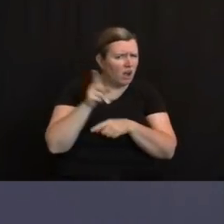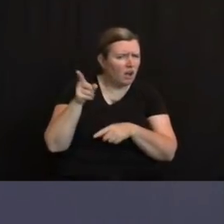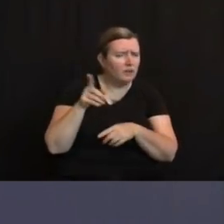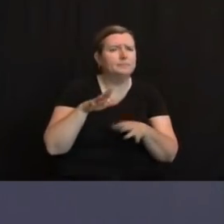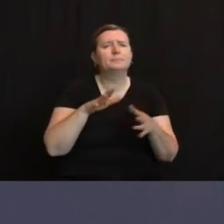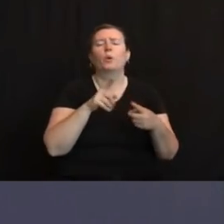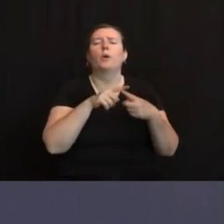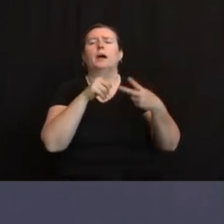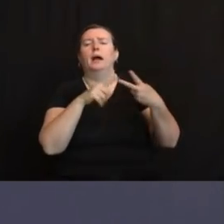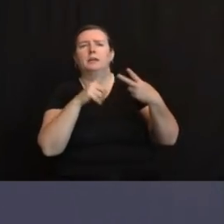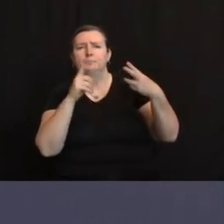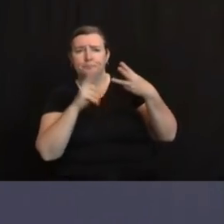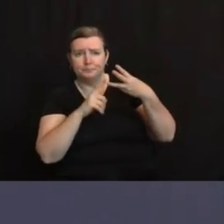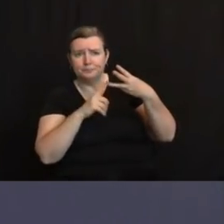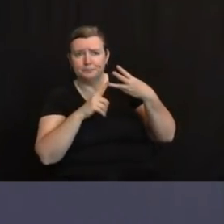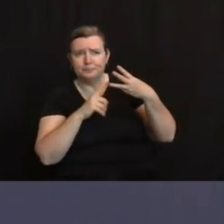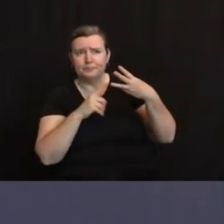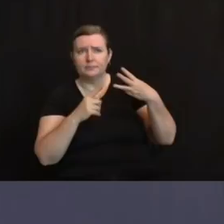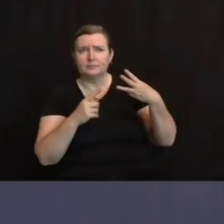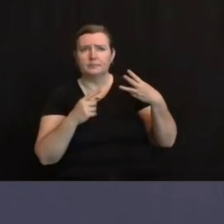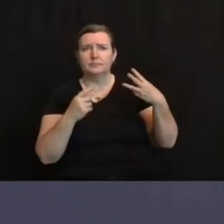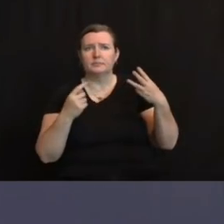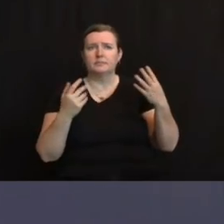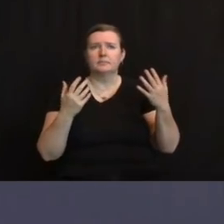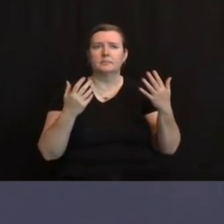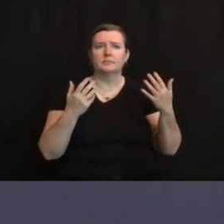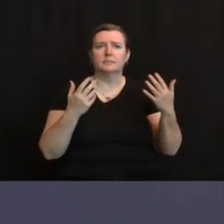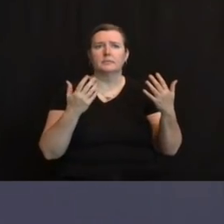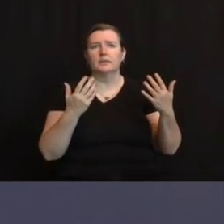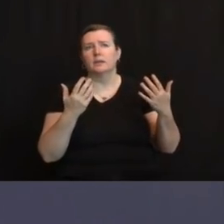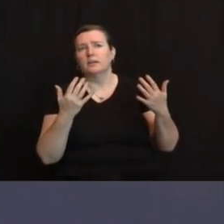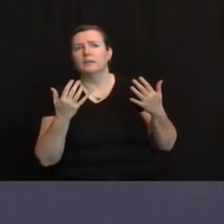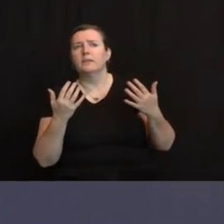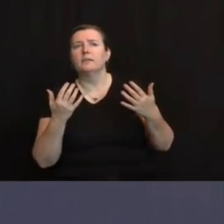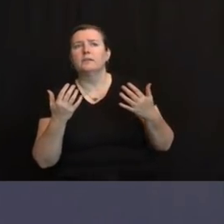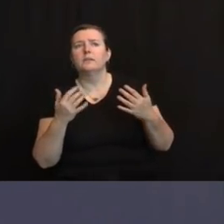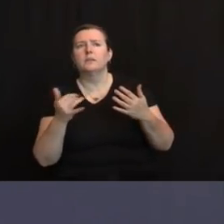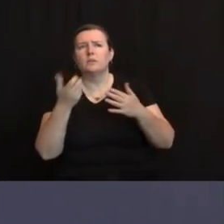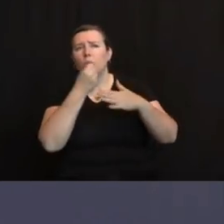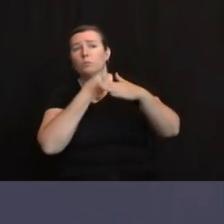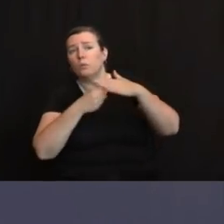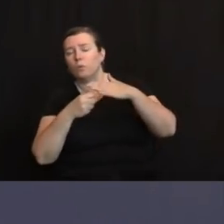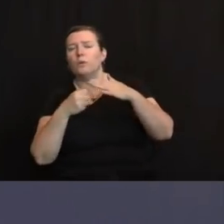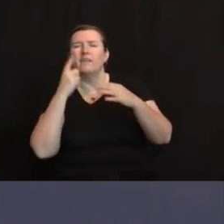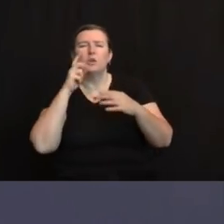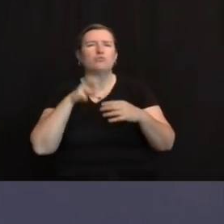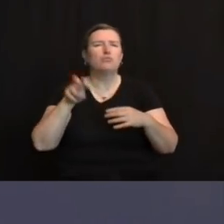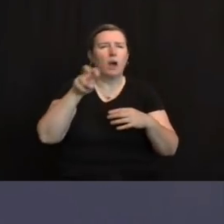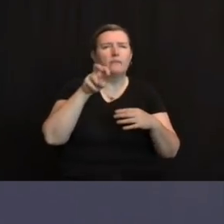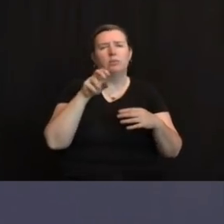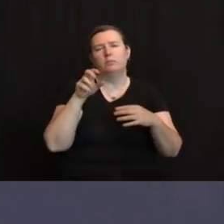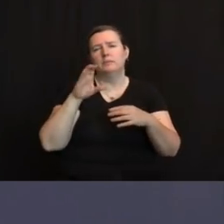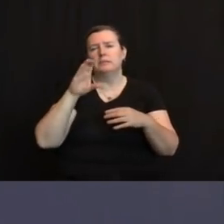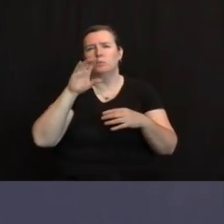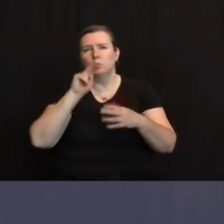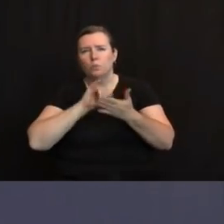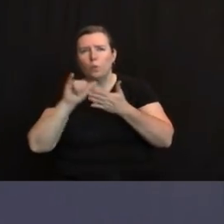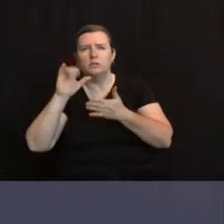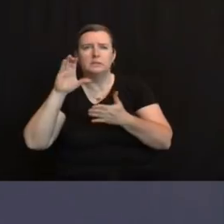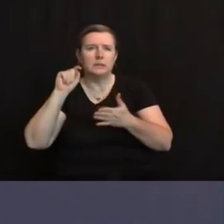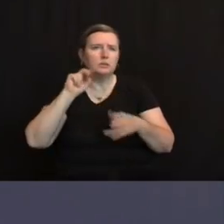on to this 14-day quarantine with other states? Yesterday, with the announcement with Governor Cuomo,